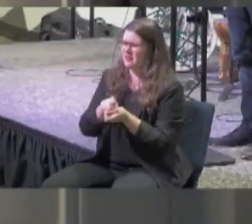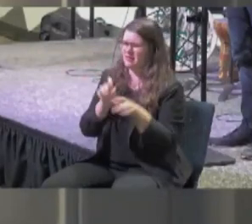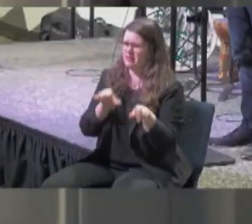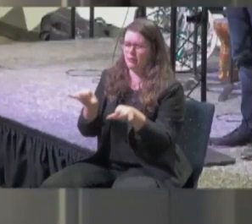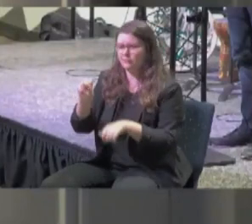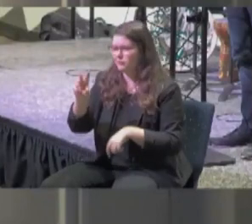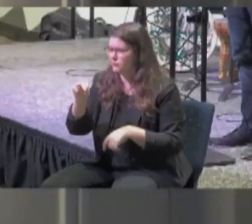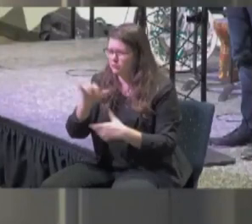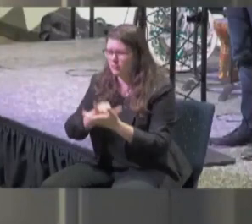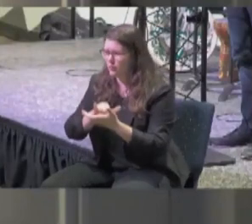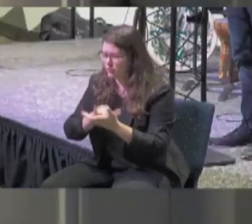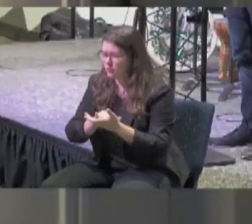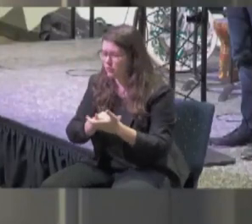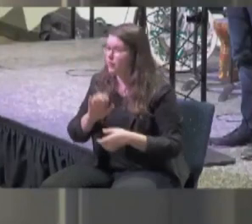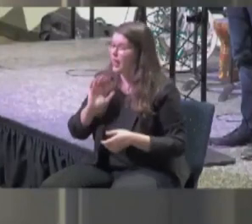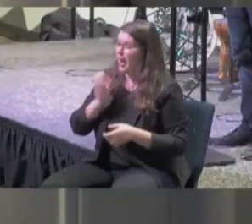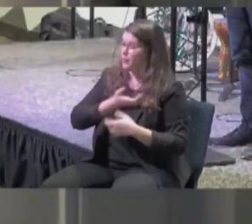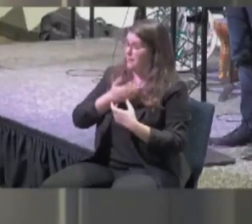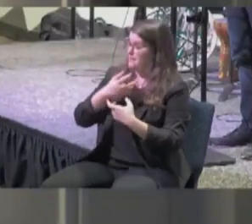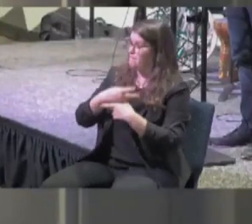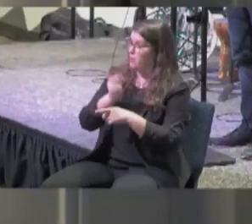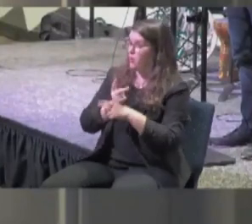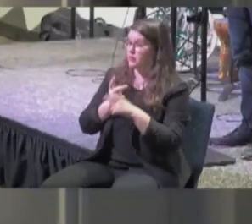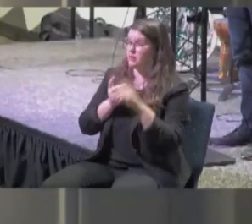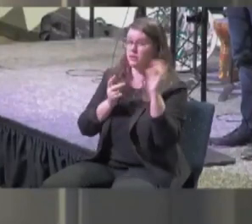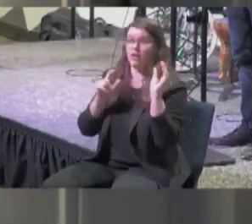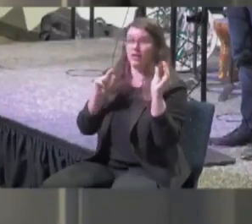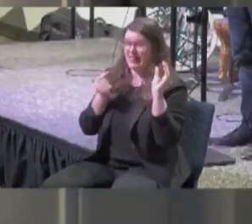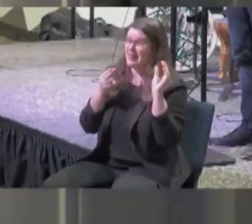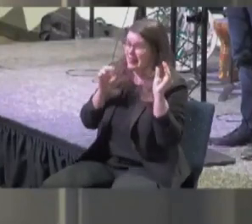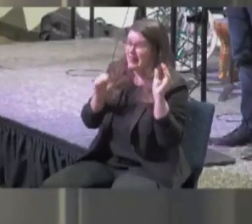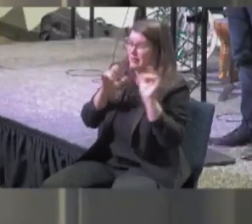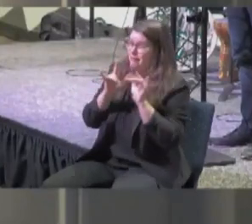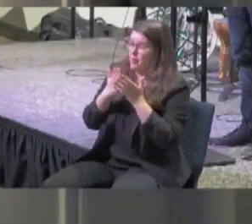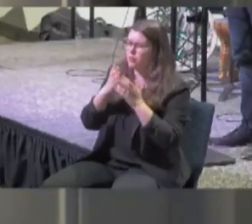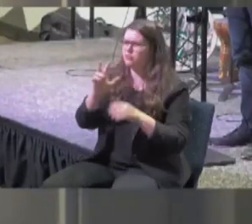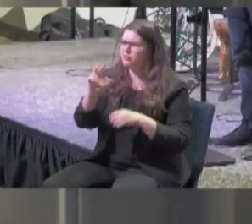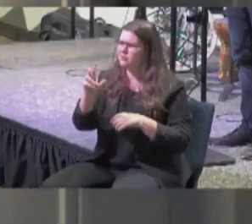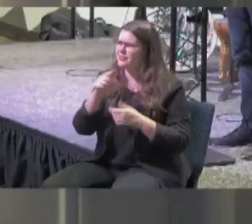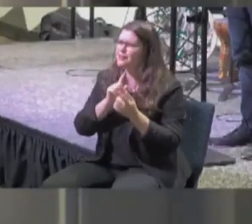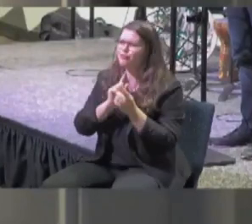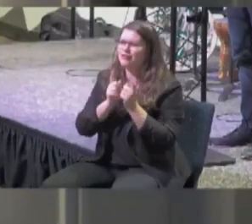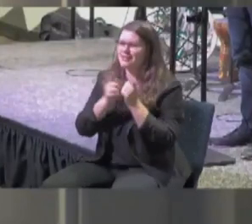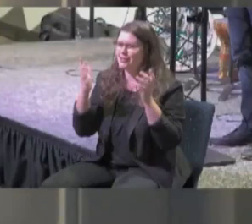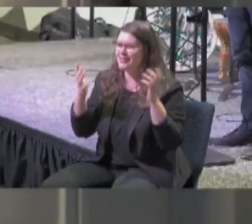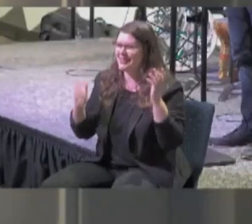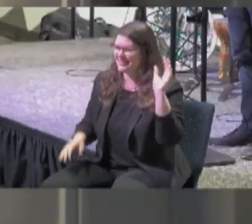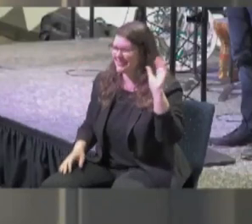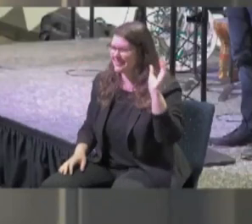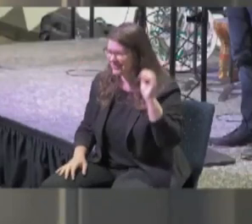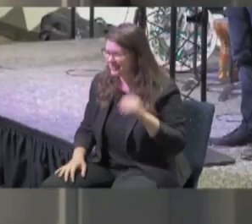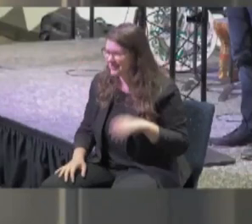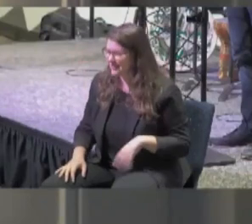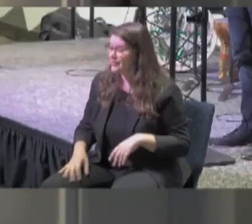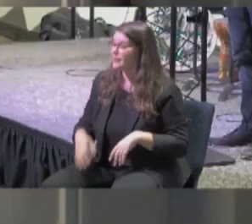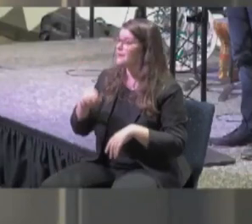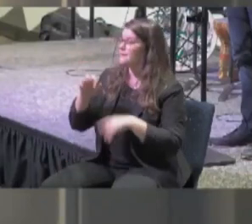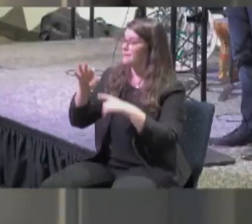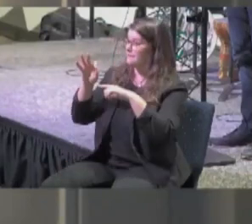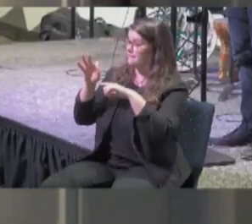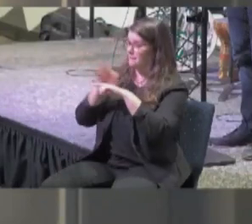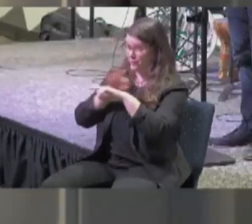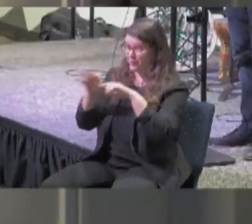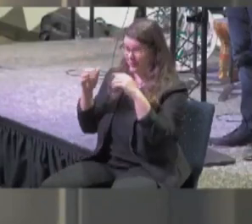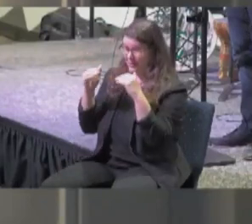texts. Our products are not the Bible, but actually Bible translations. And even our functional